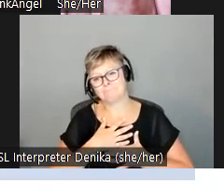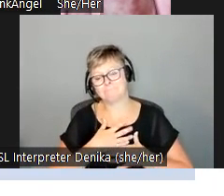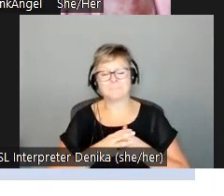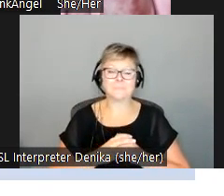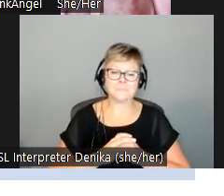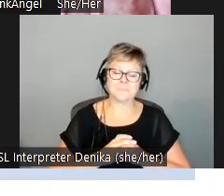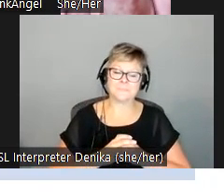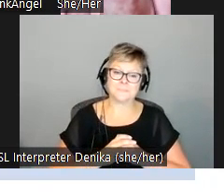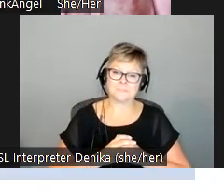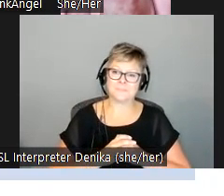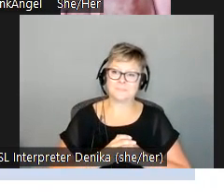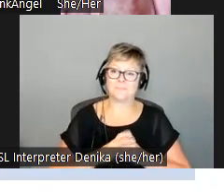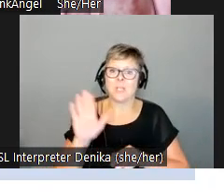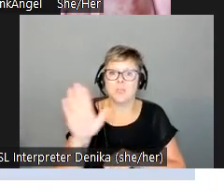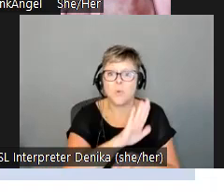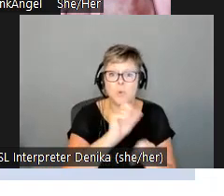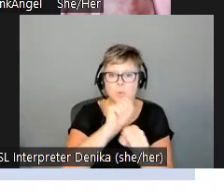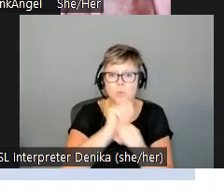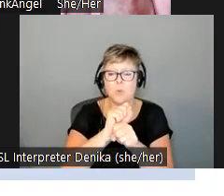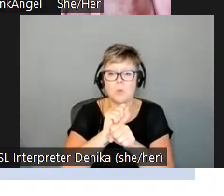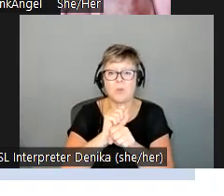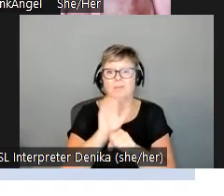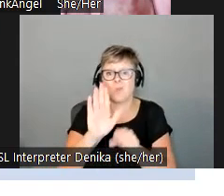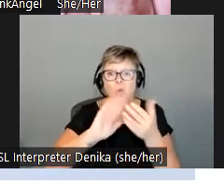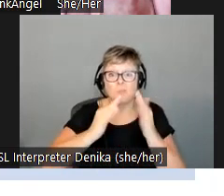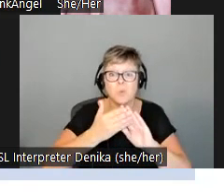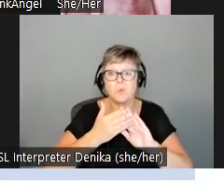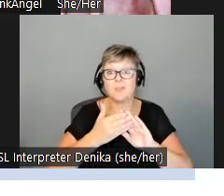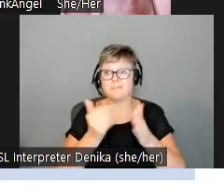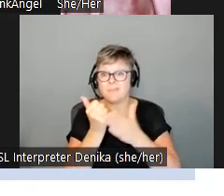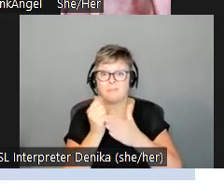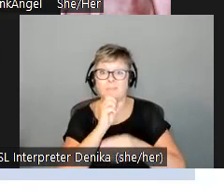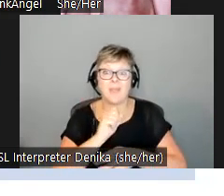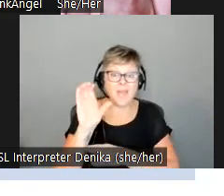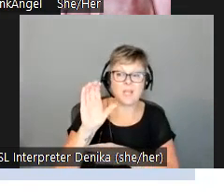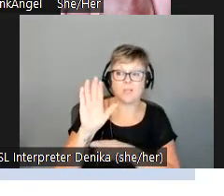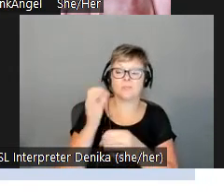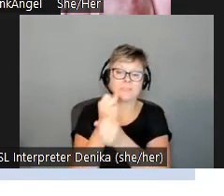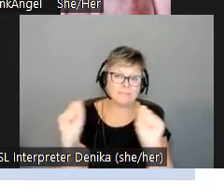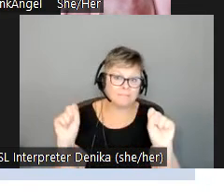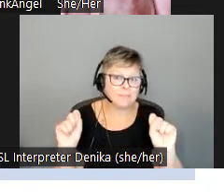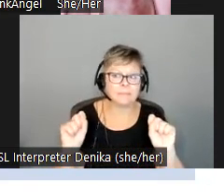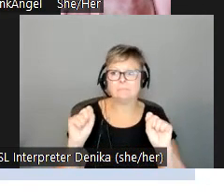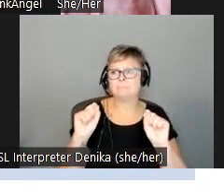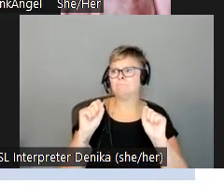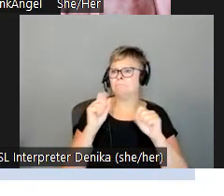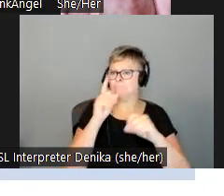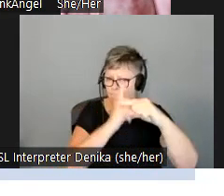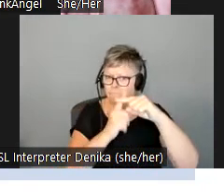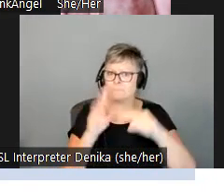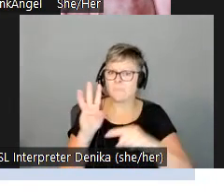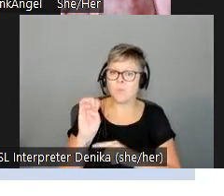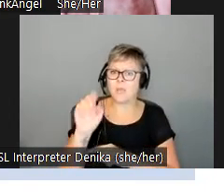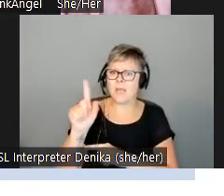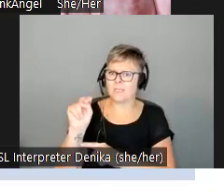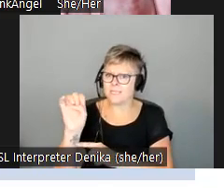The work that you're doing in your own communities to advance the wellness of older adults and the safety, and bringing that through the generations, as we were just talking